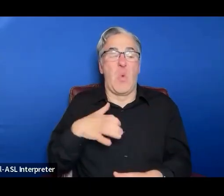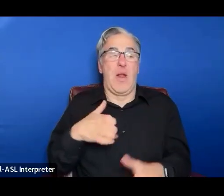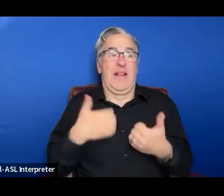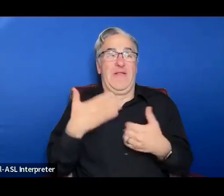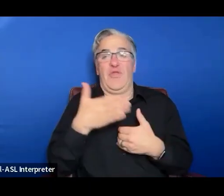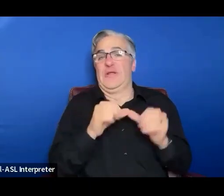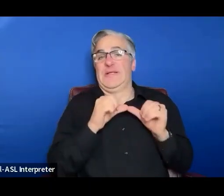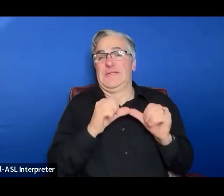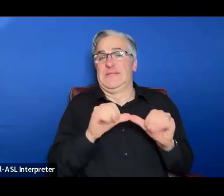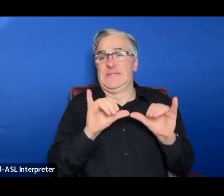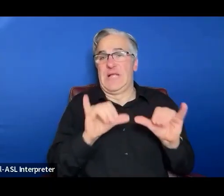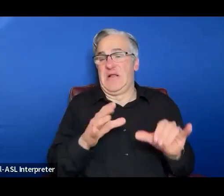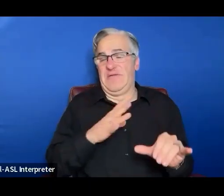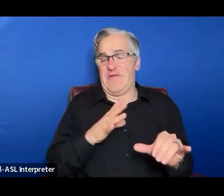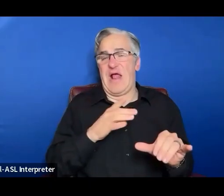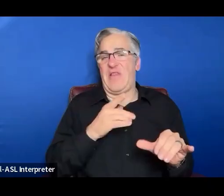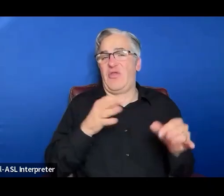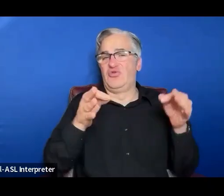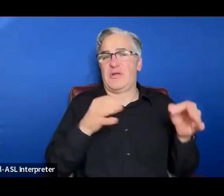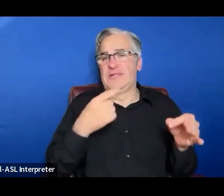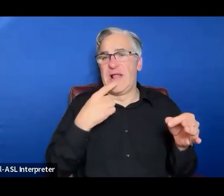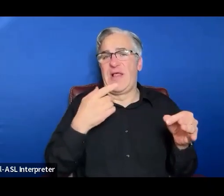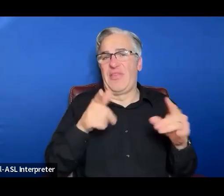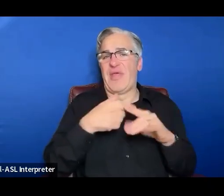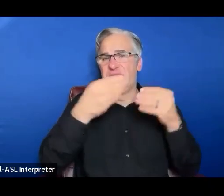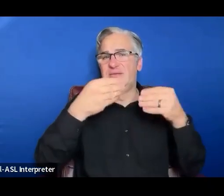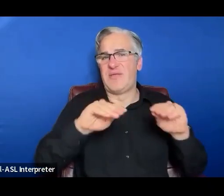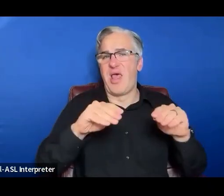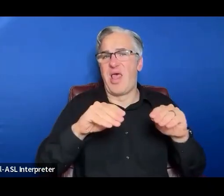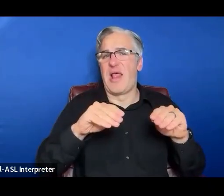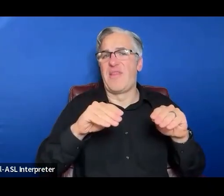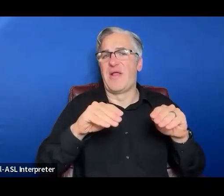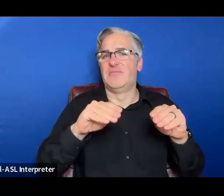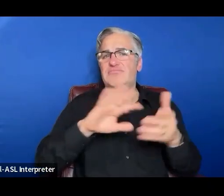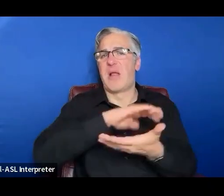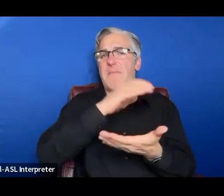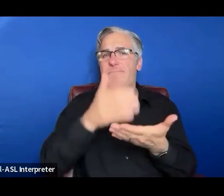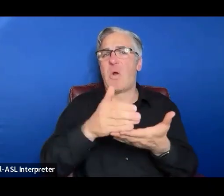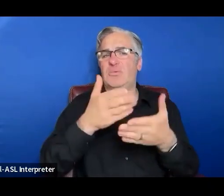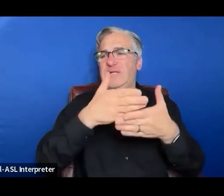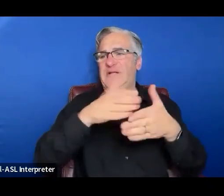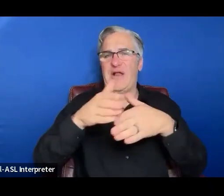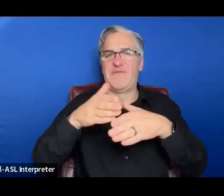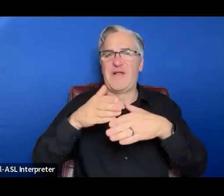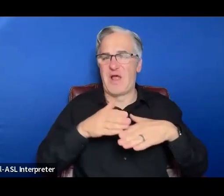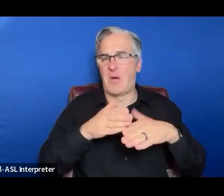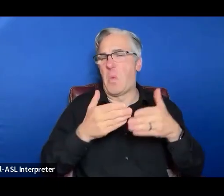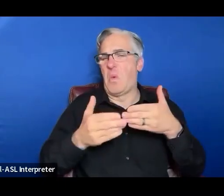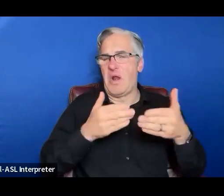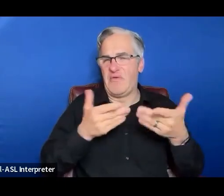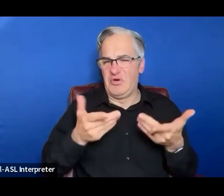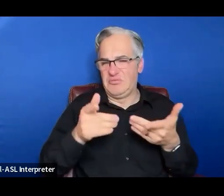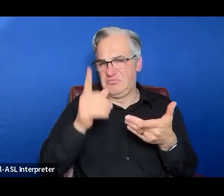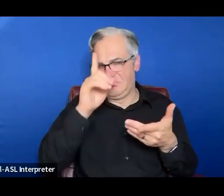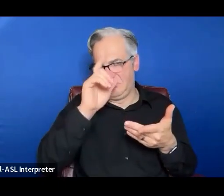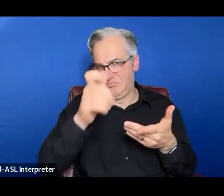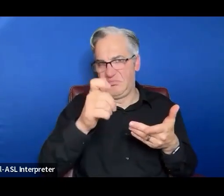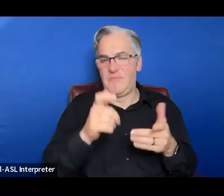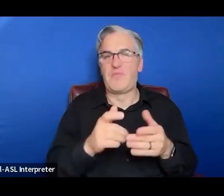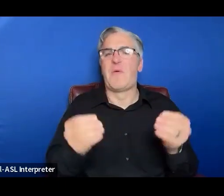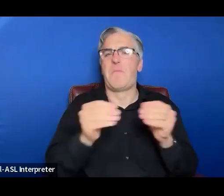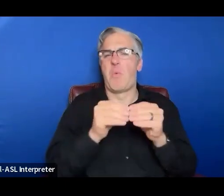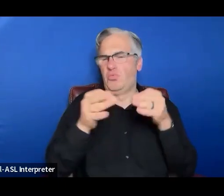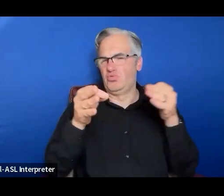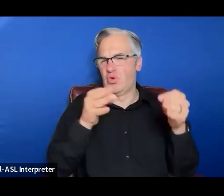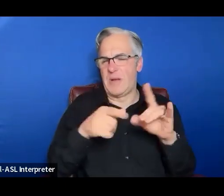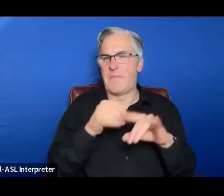there, then an instruction could be that it's sold and the proceeds divided. Whatever the case may be, you can have more instructions about